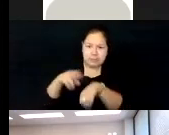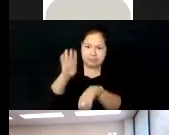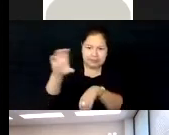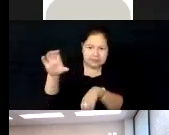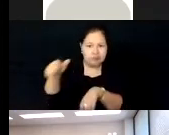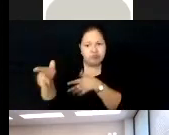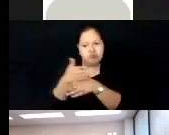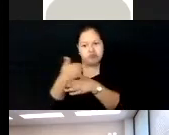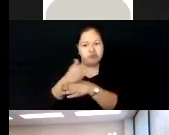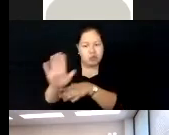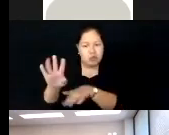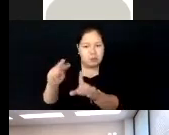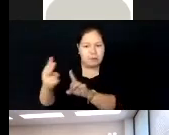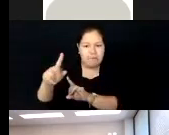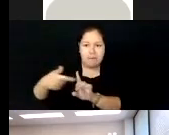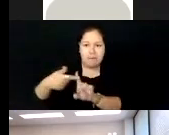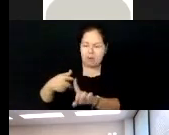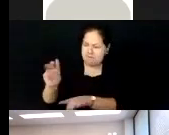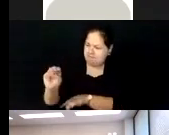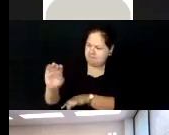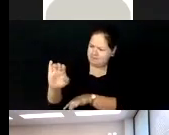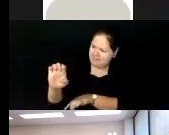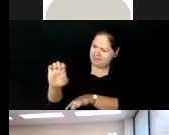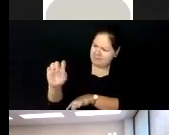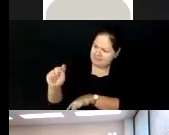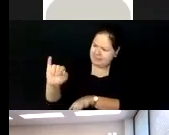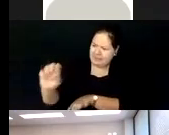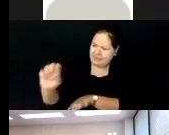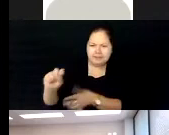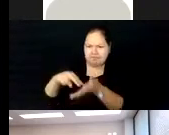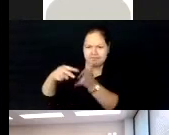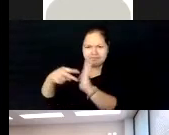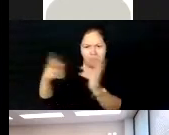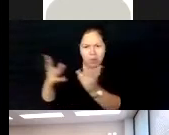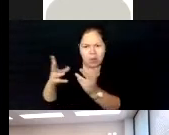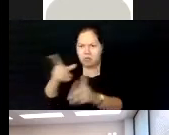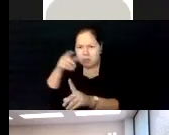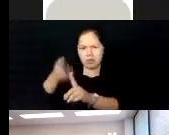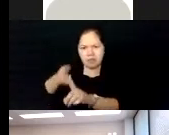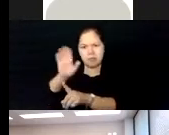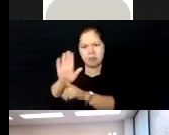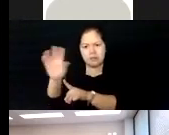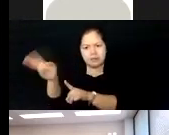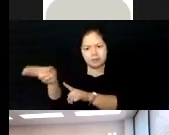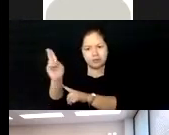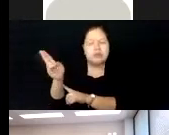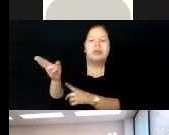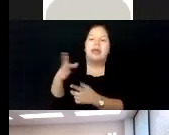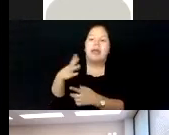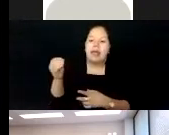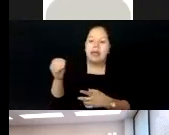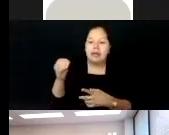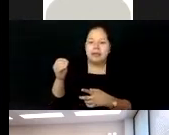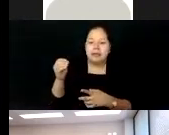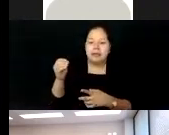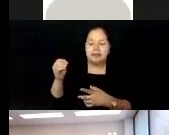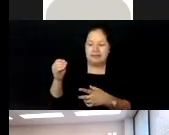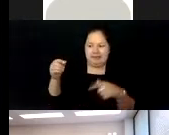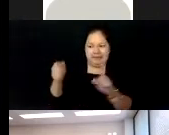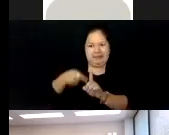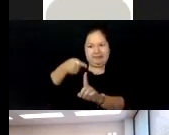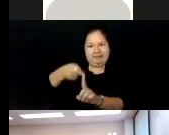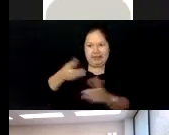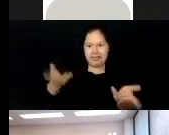knowledge around who are the Métis people, a little bit of the history of Métis people in British